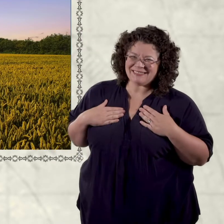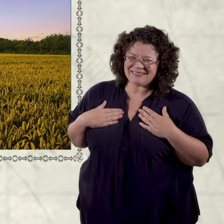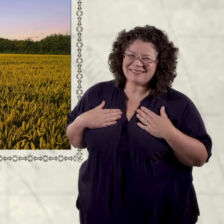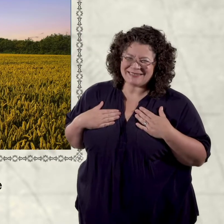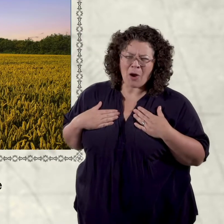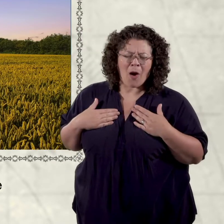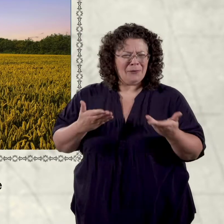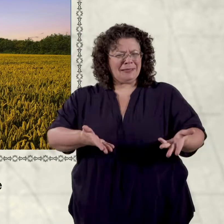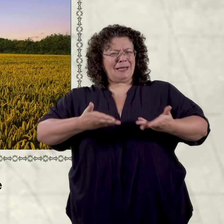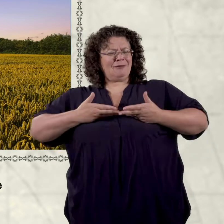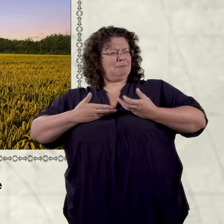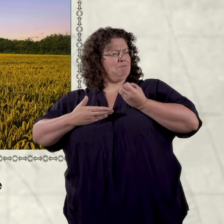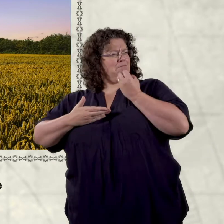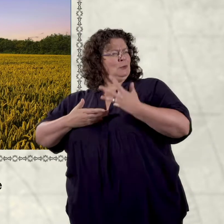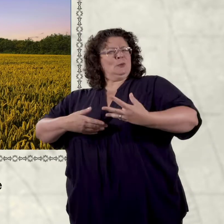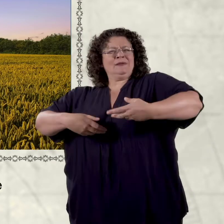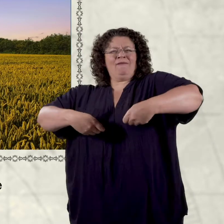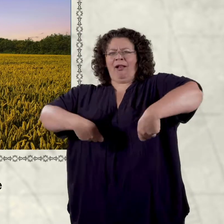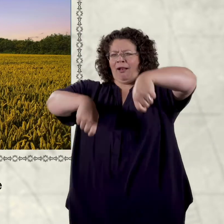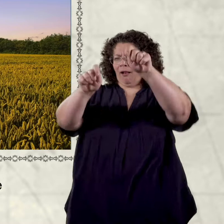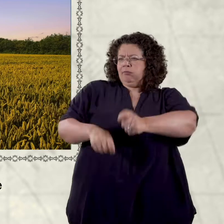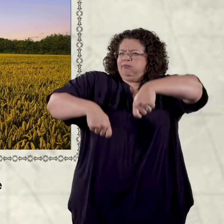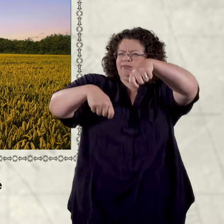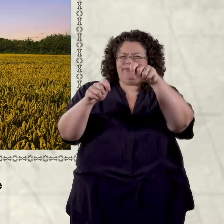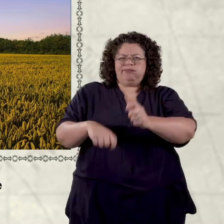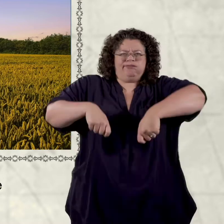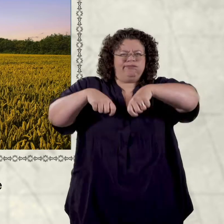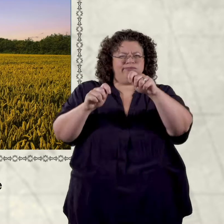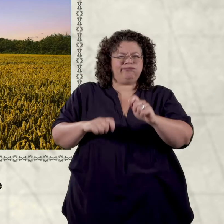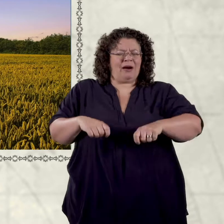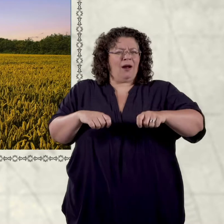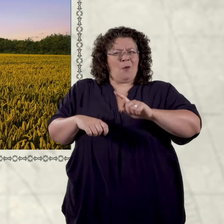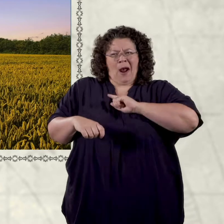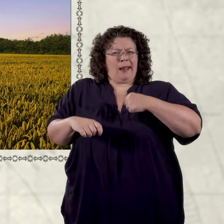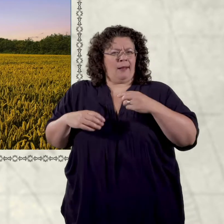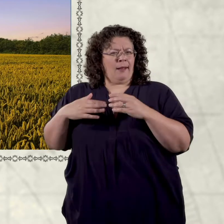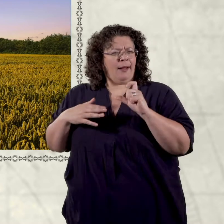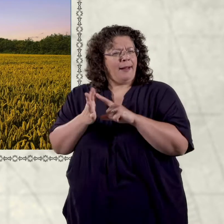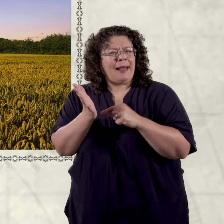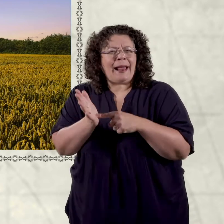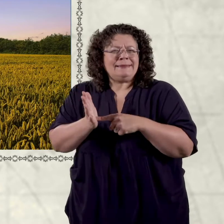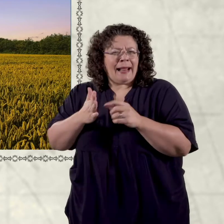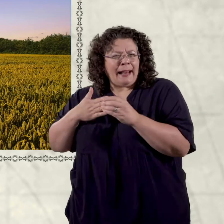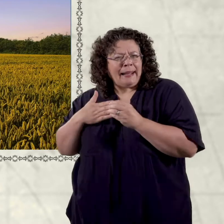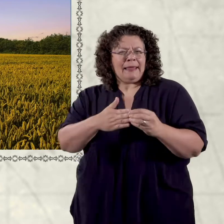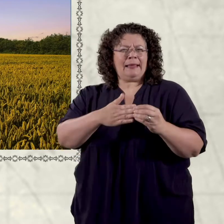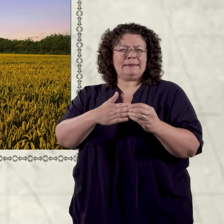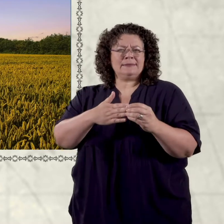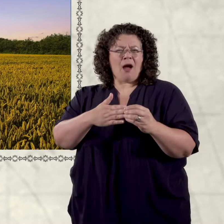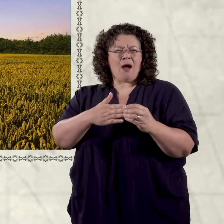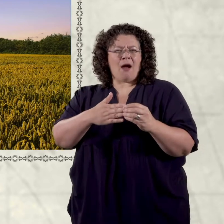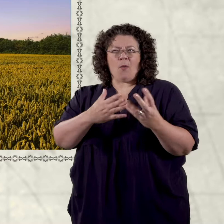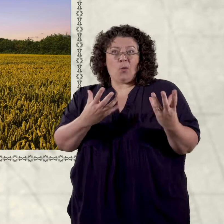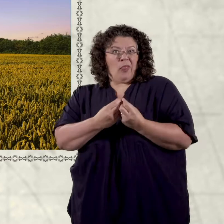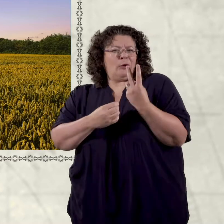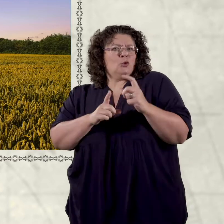I was given the most incredible chariot as the Celtic leader, with plenty of room on it for my daughters to stand